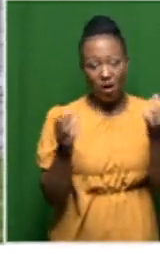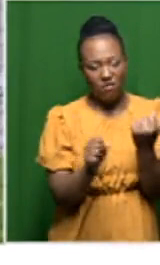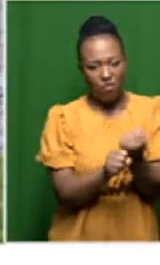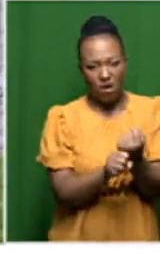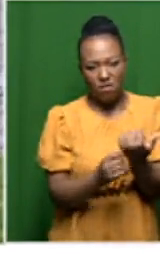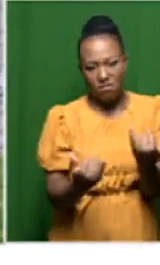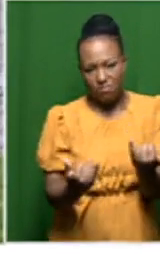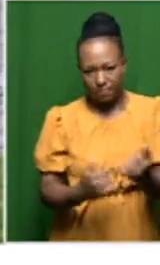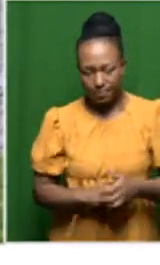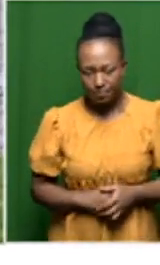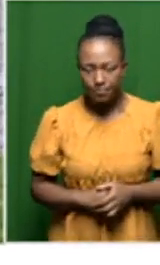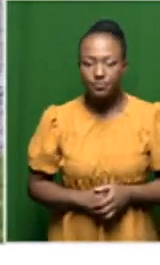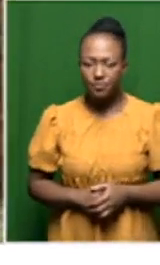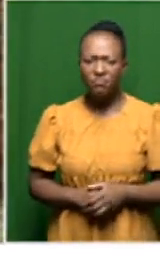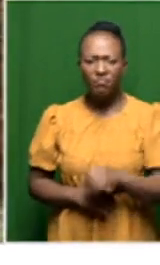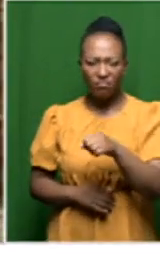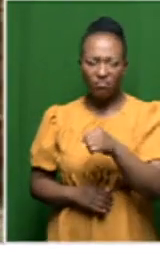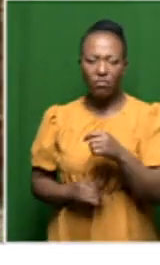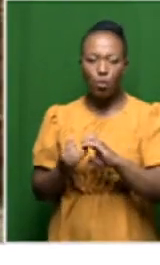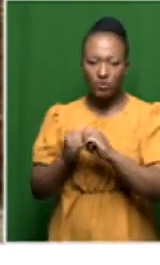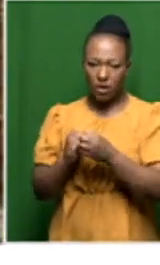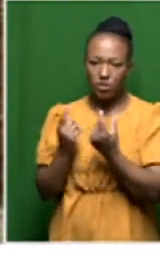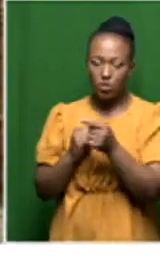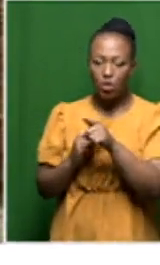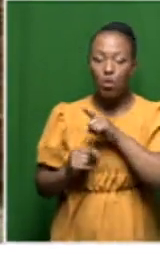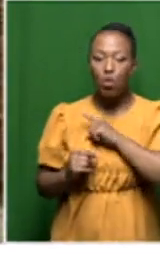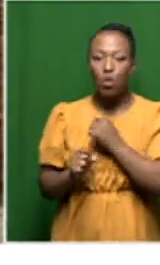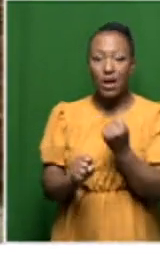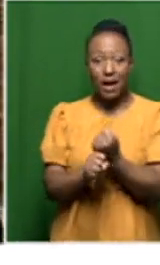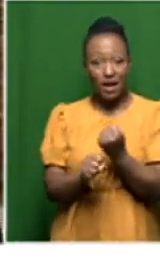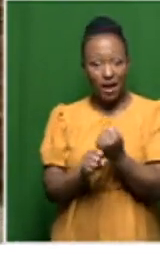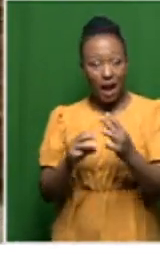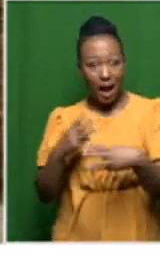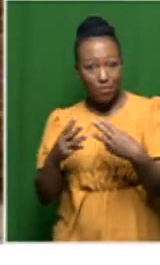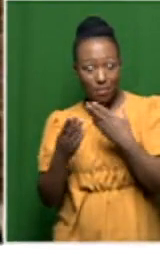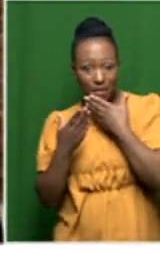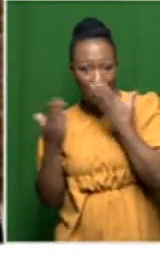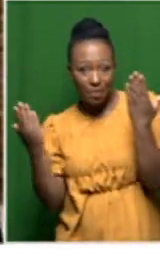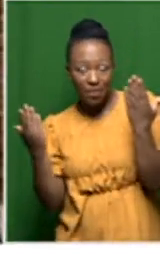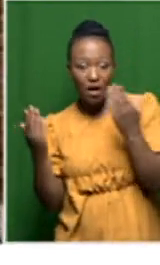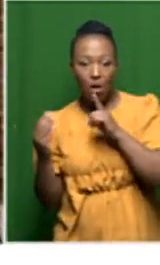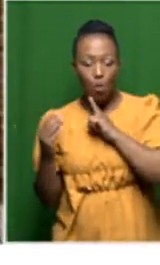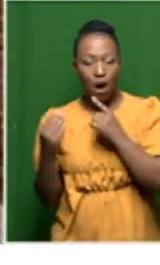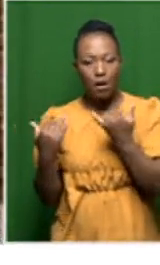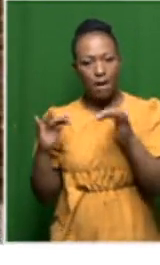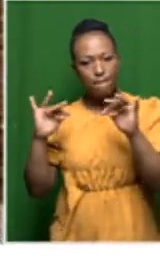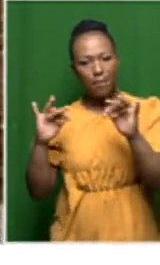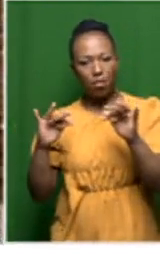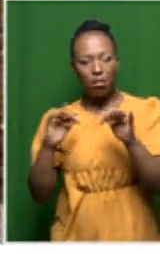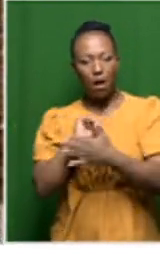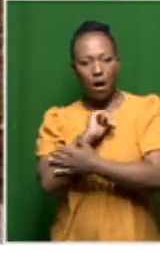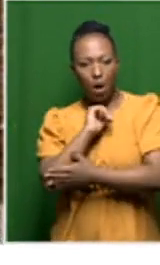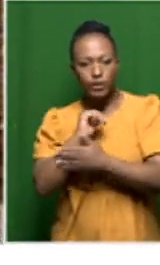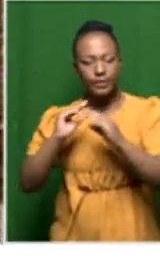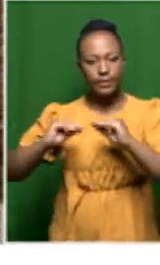doing. Part of what we are trying to address this unemployment that is here in the province is to skill our nation. We're attracting